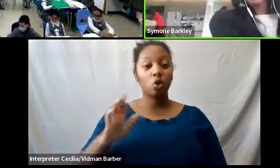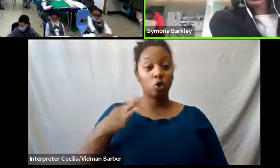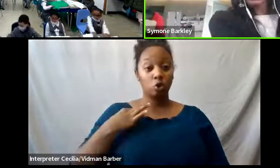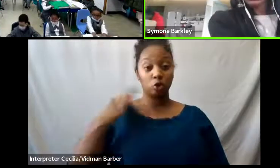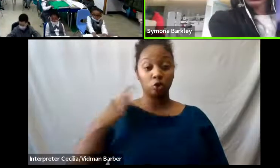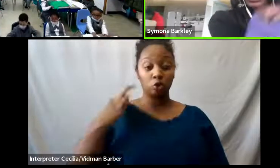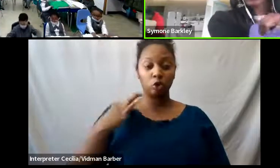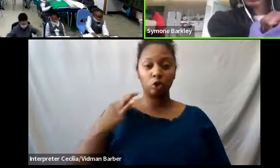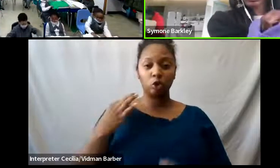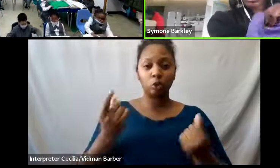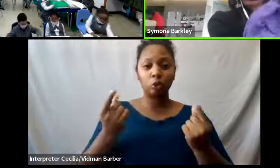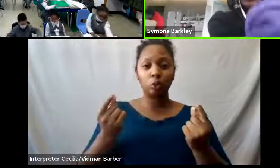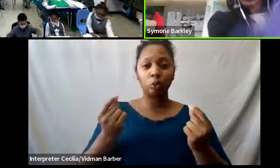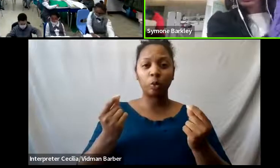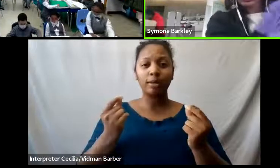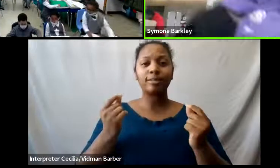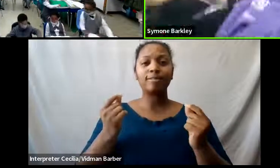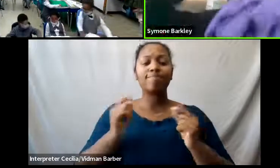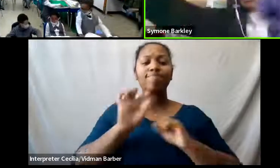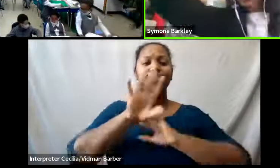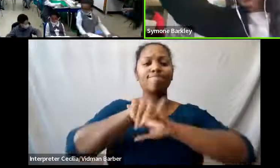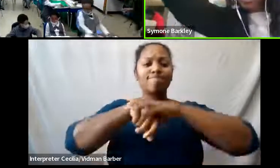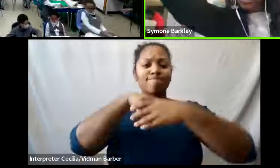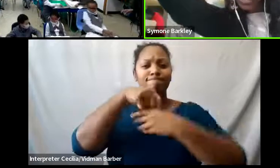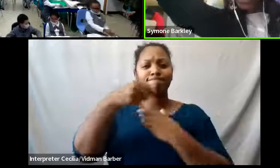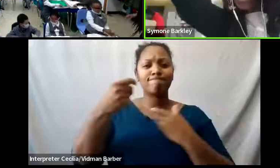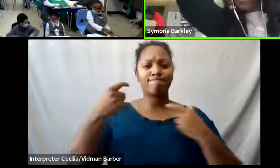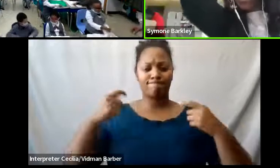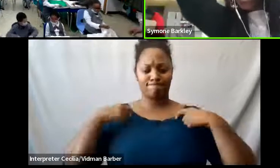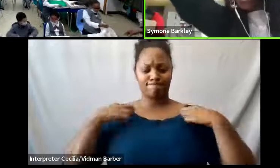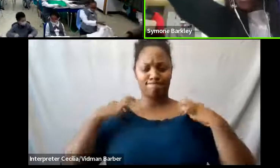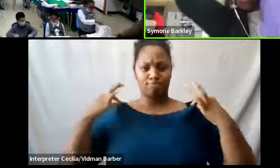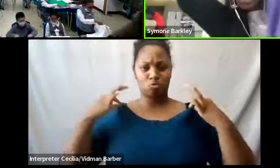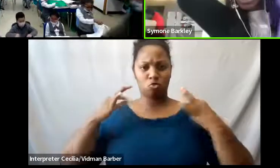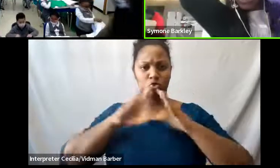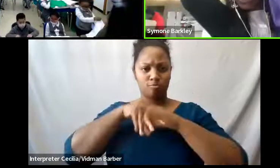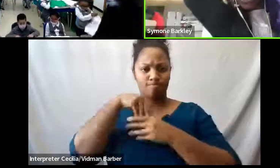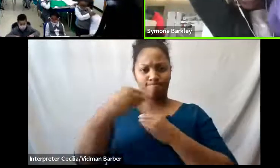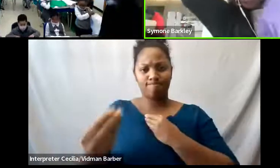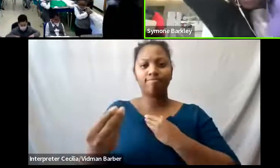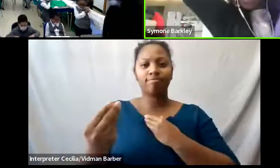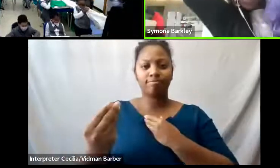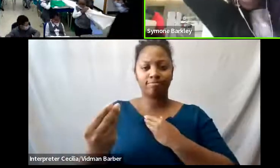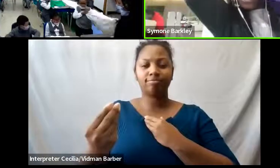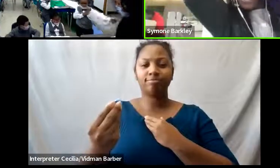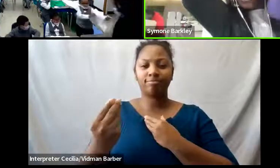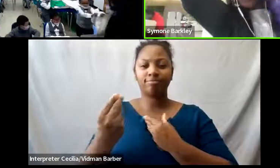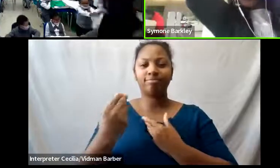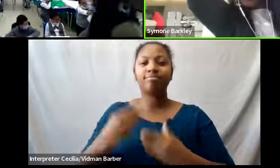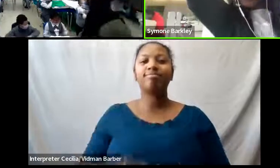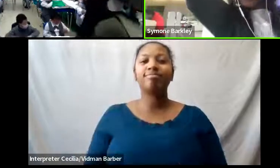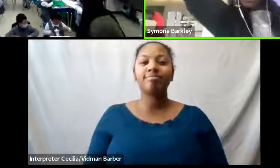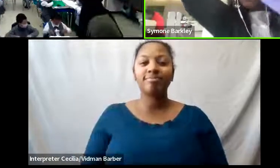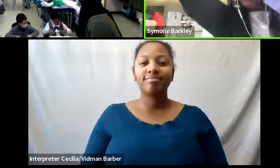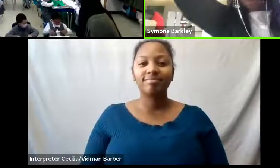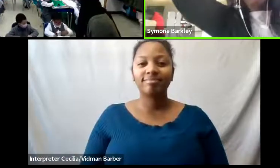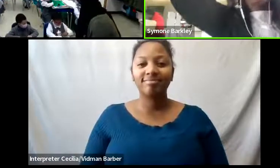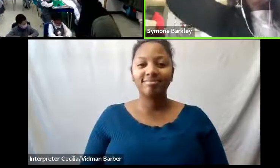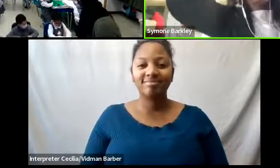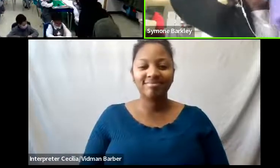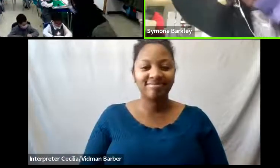So, you know how you can have your shirt? I want you to turn it inside out. Okay? I know.